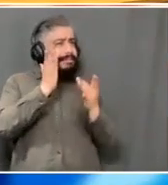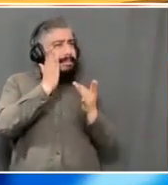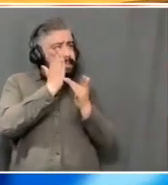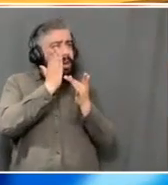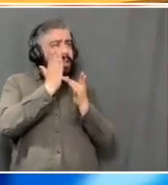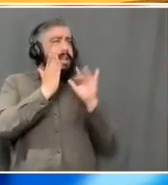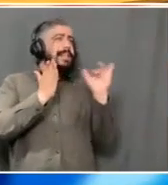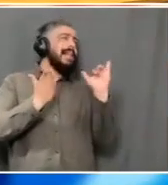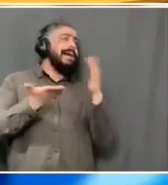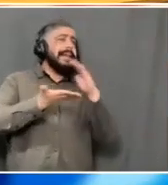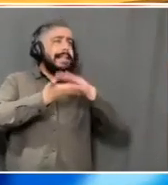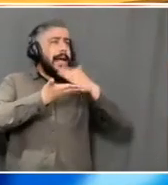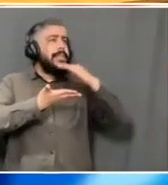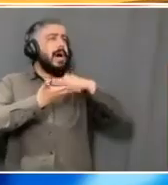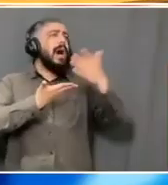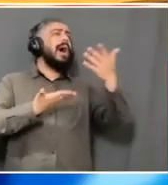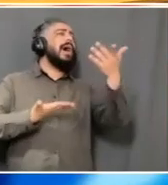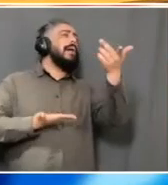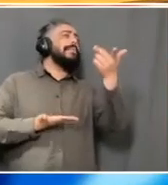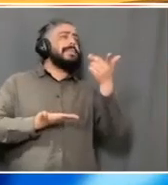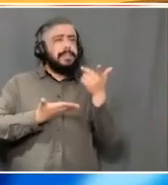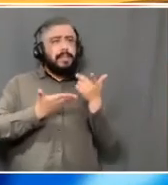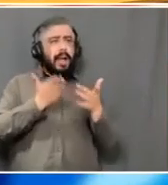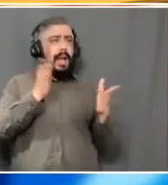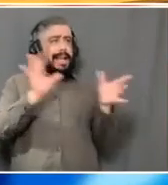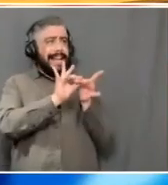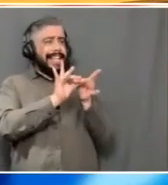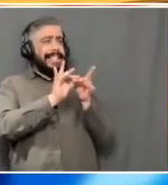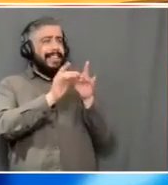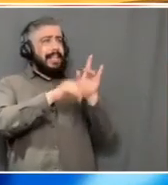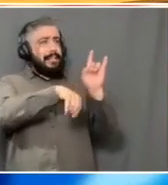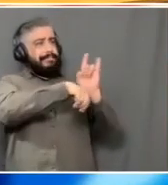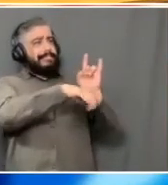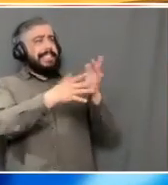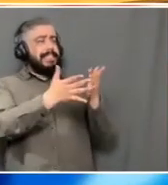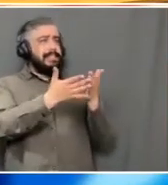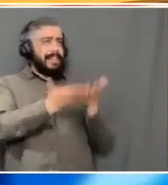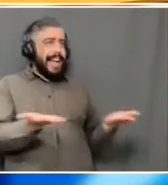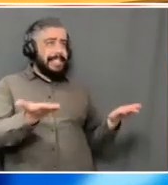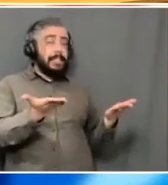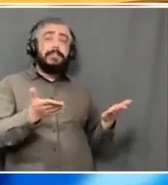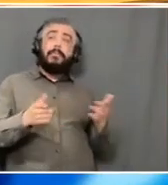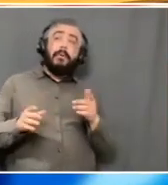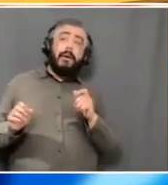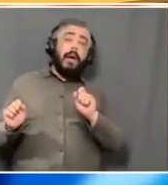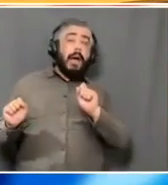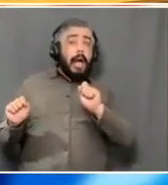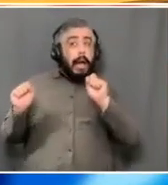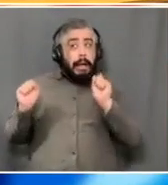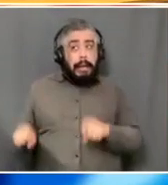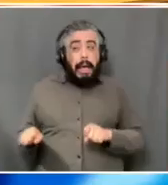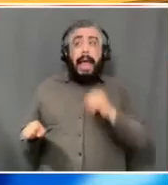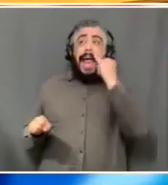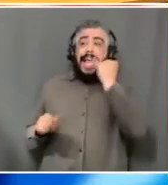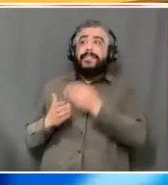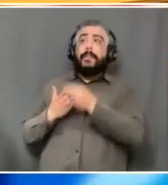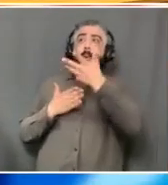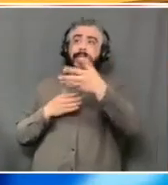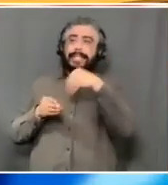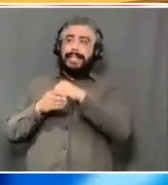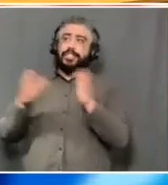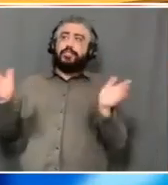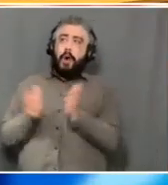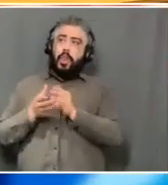like laptops and connectivity devices? It can when they're purchased in smaller quantities,